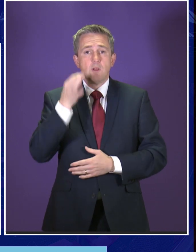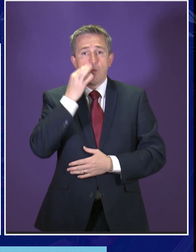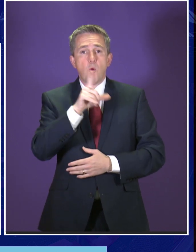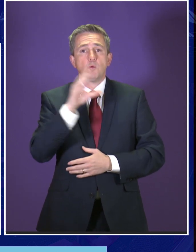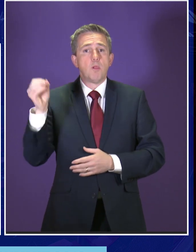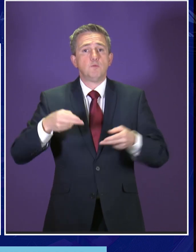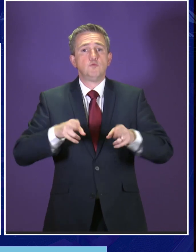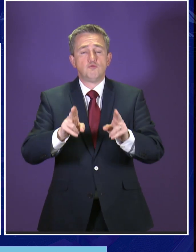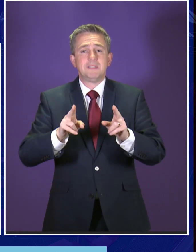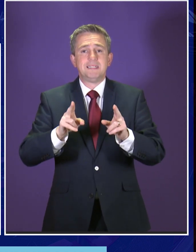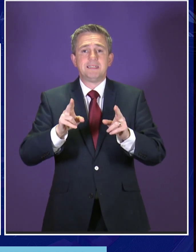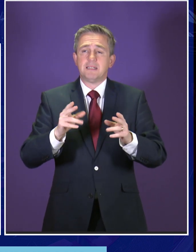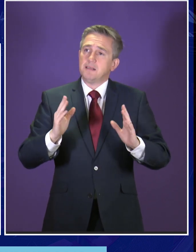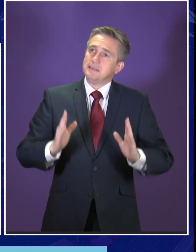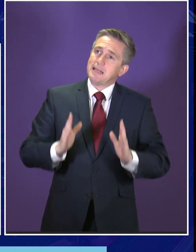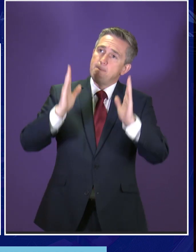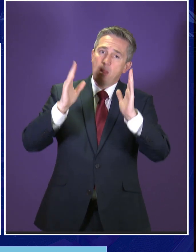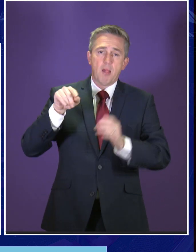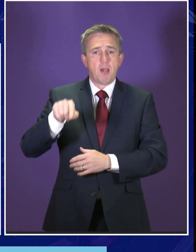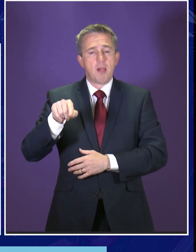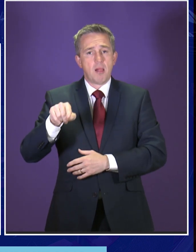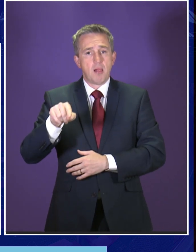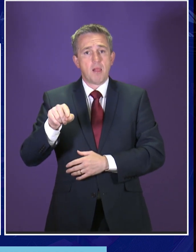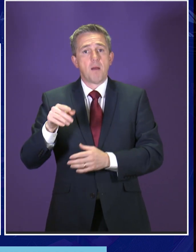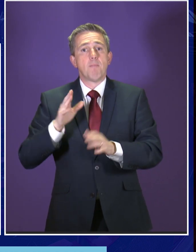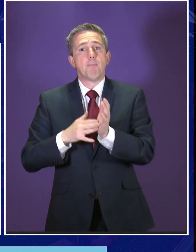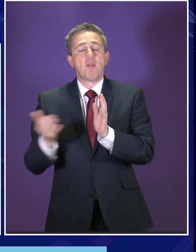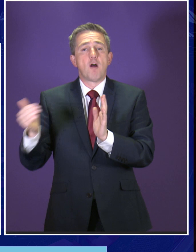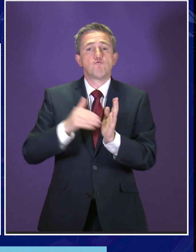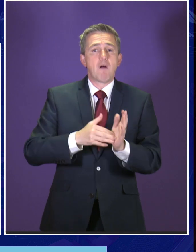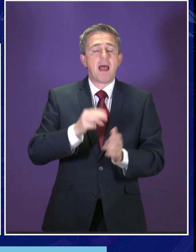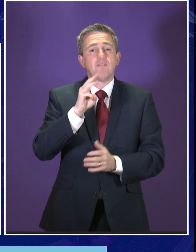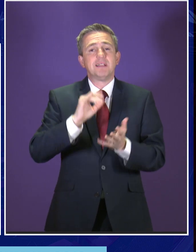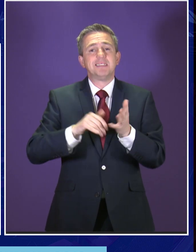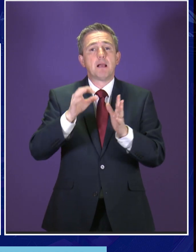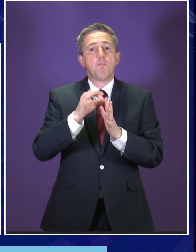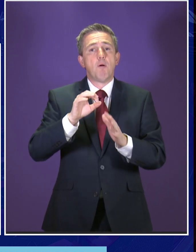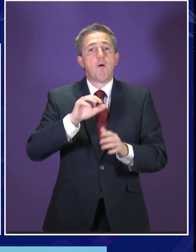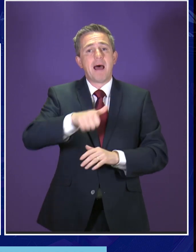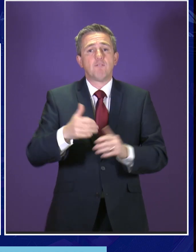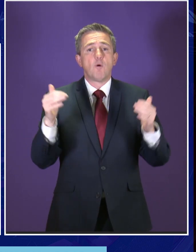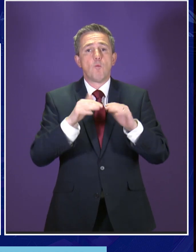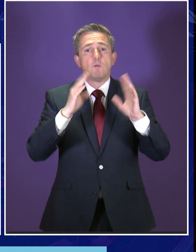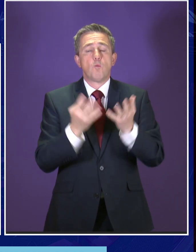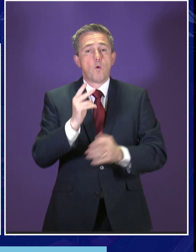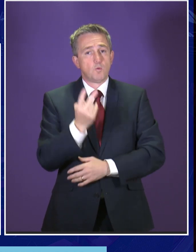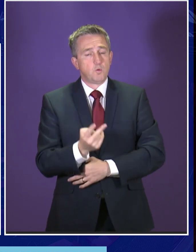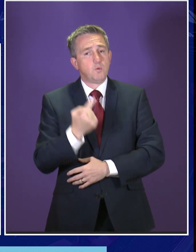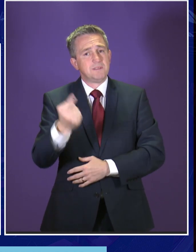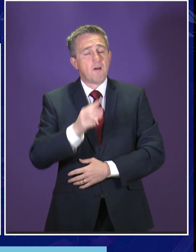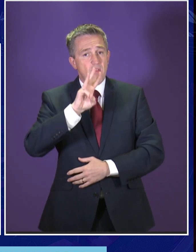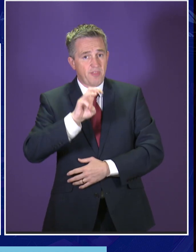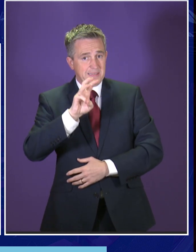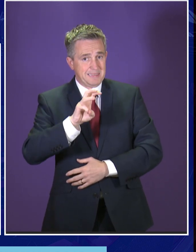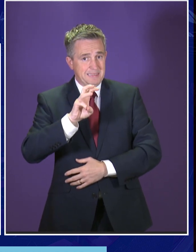Temple. She had arrived in Singapore at the age of 13, immediately after World War II. She had